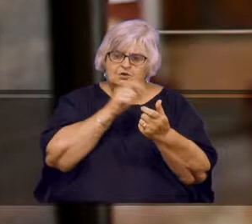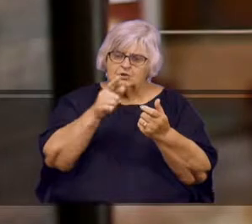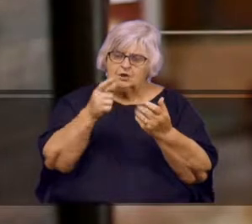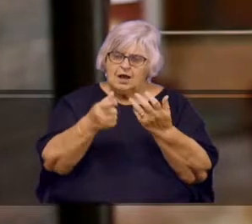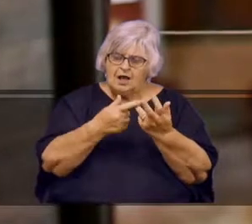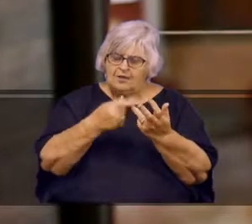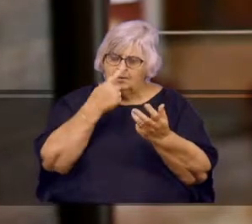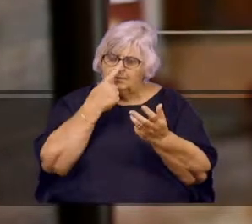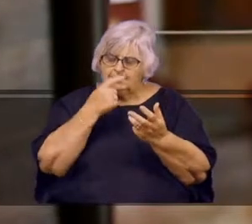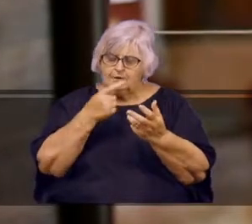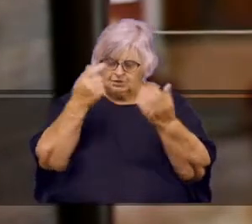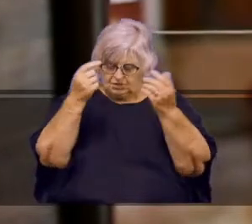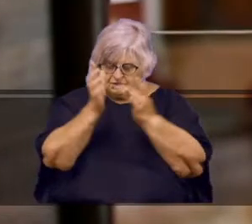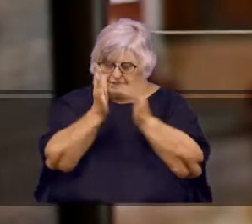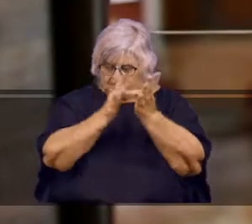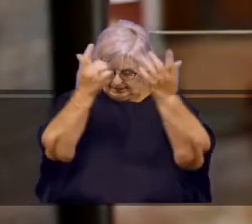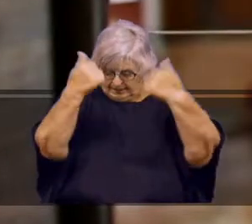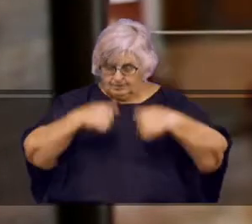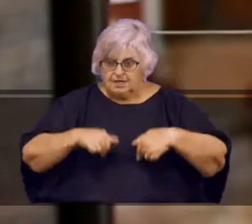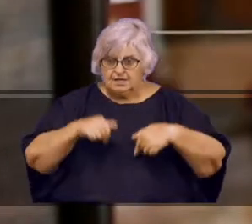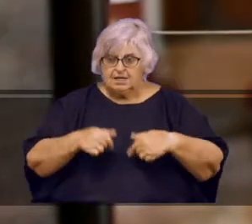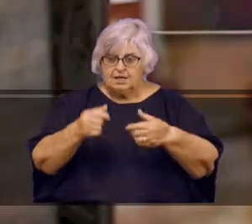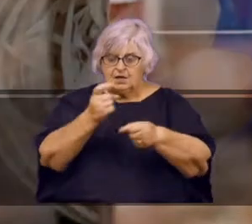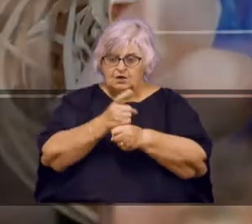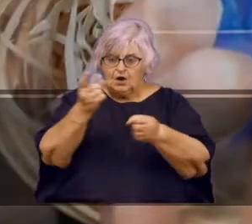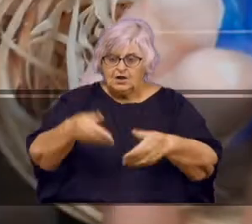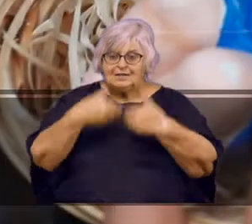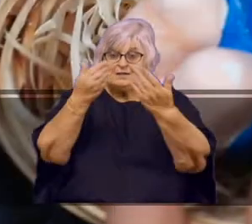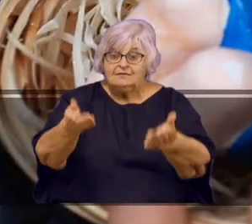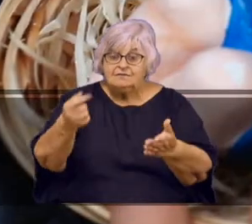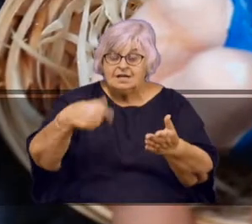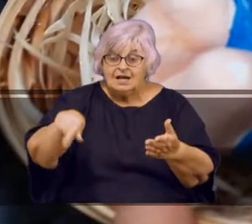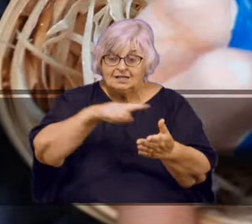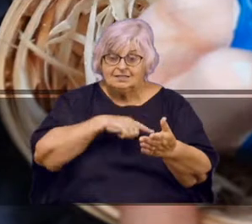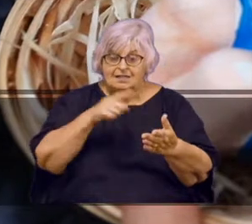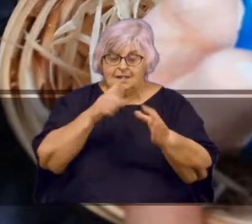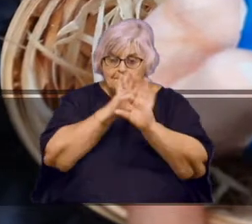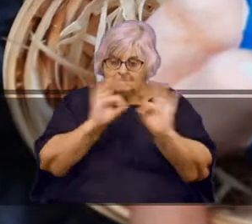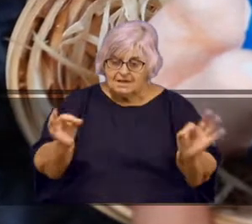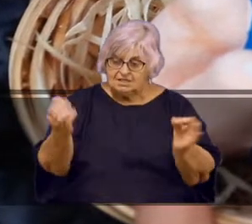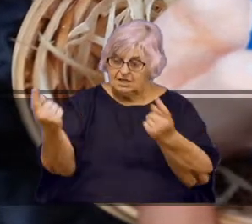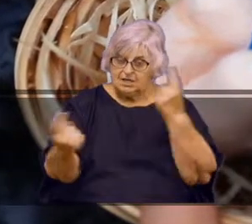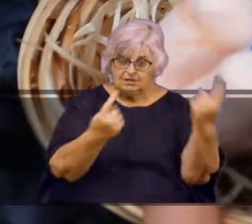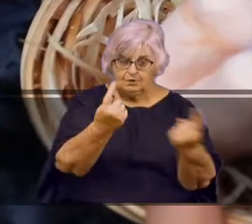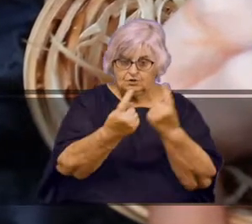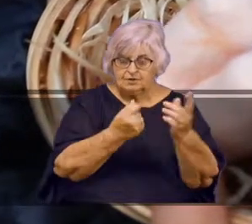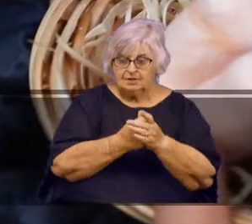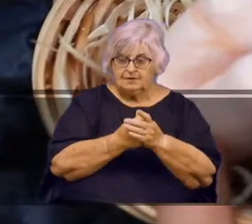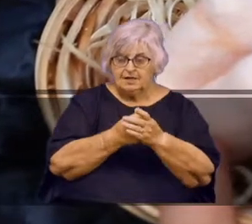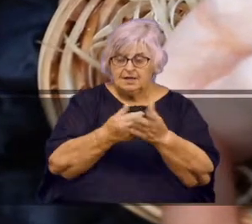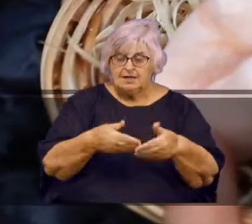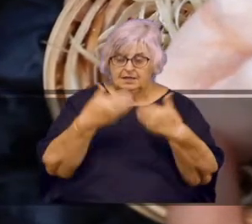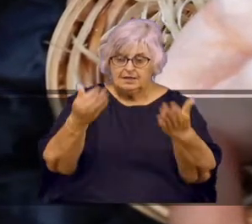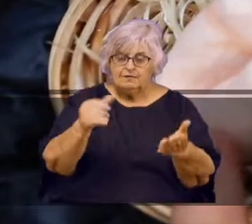Jesus taking on flesh among us, God offers us his gift of peace through a person, and in this way extends his